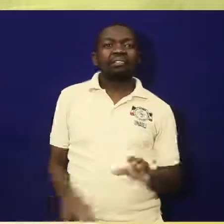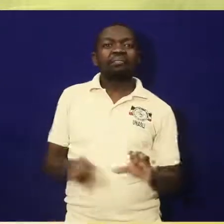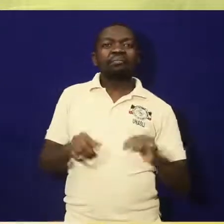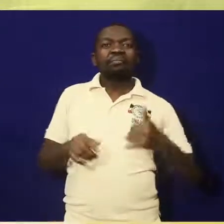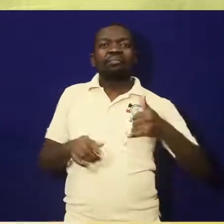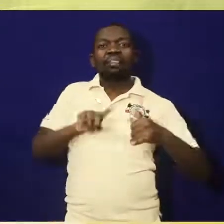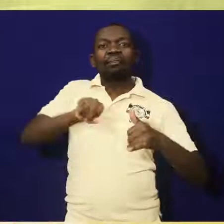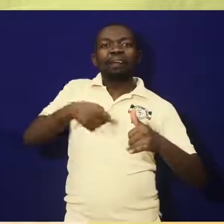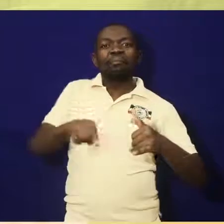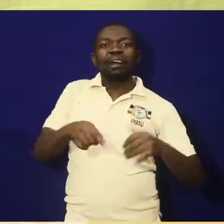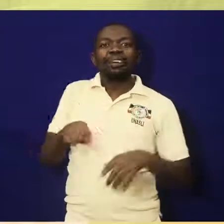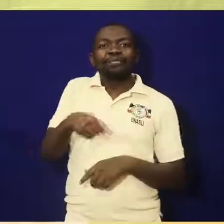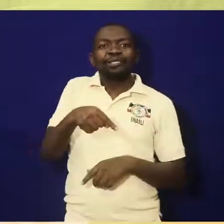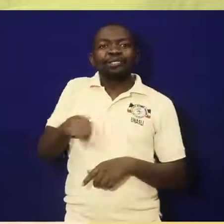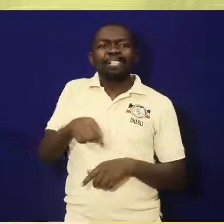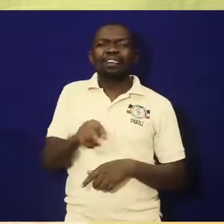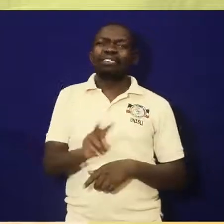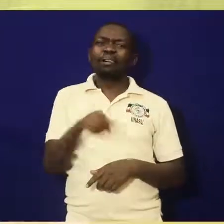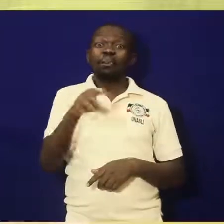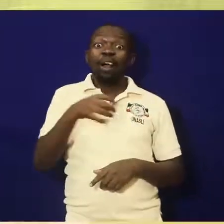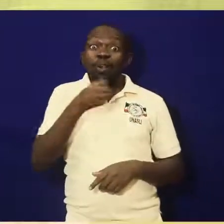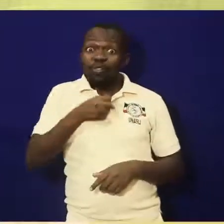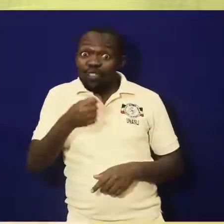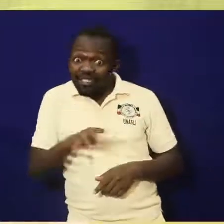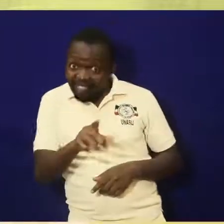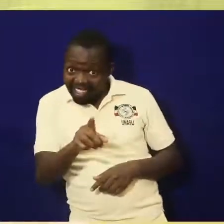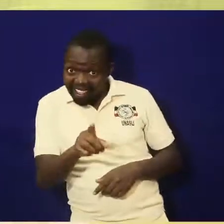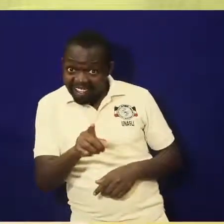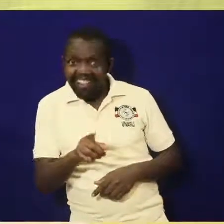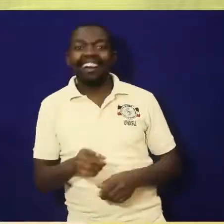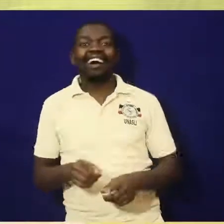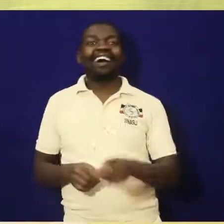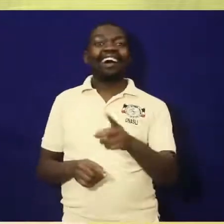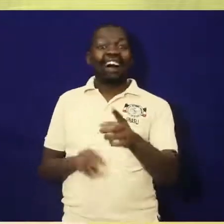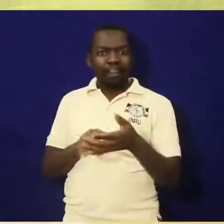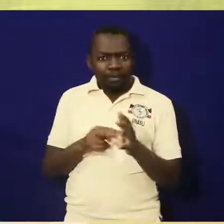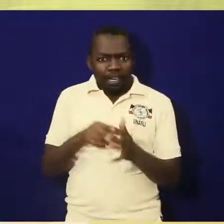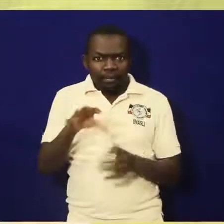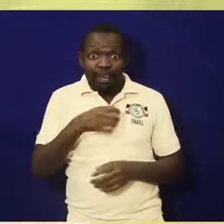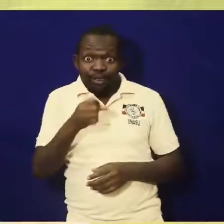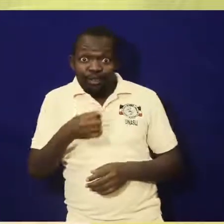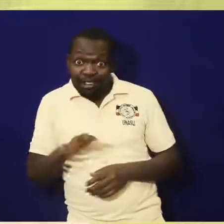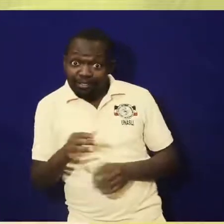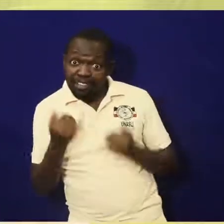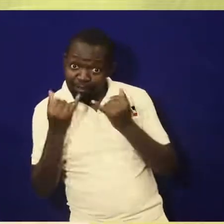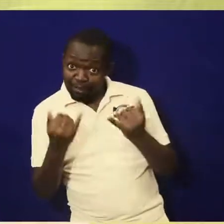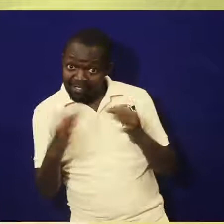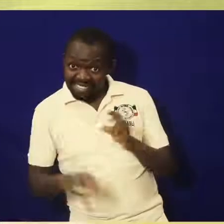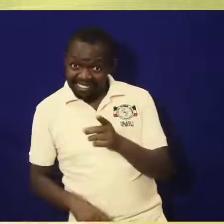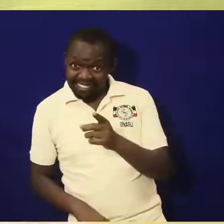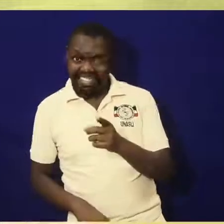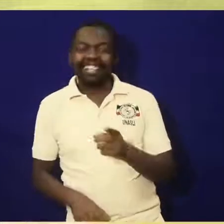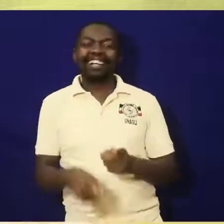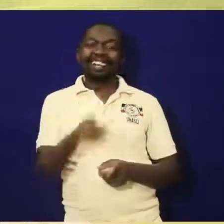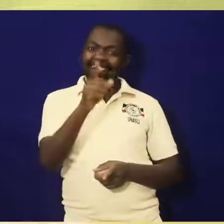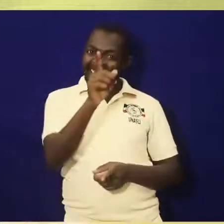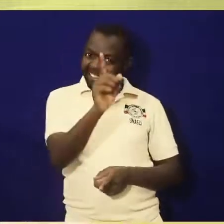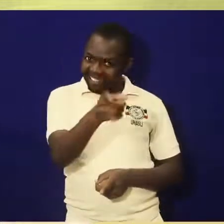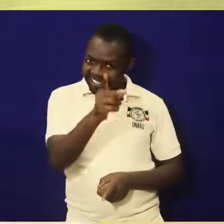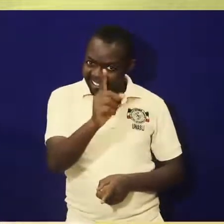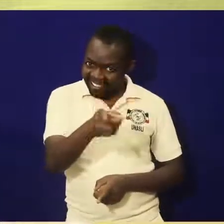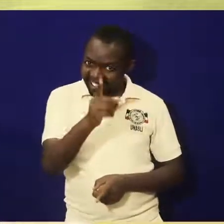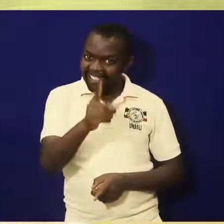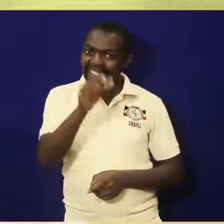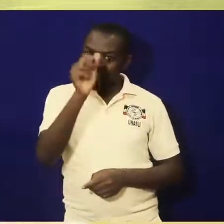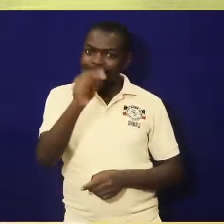Is that so? Your grandfather. So your grandfather told you, you must be